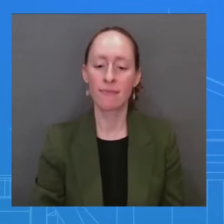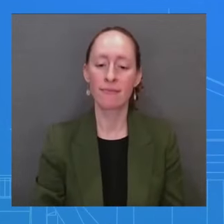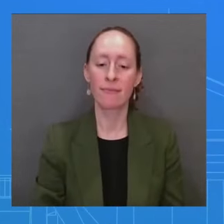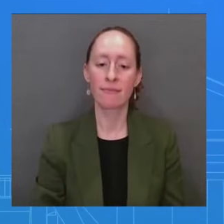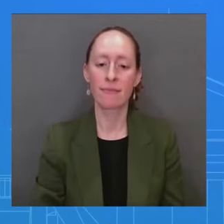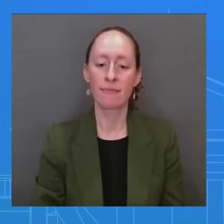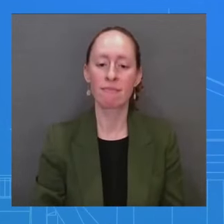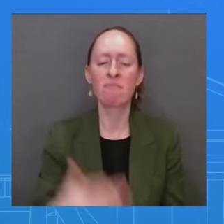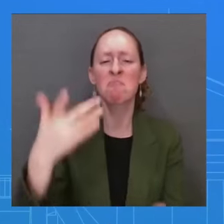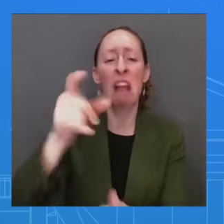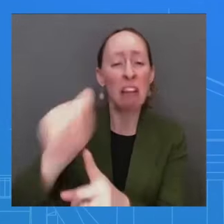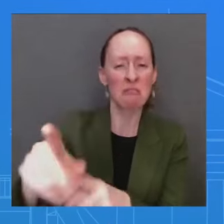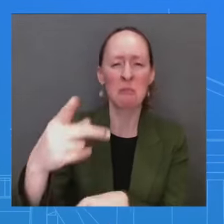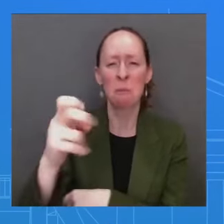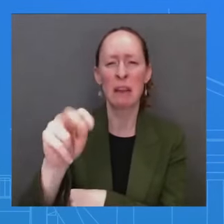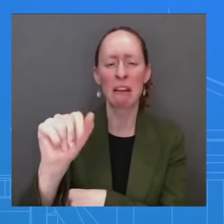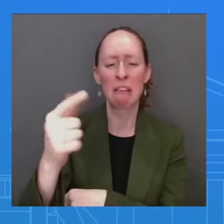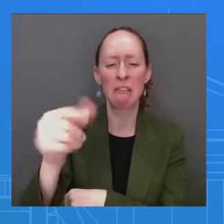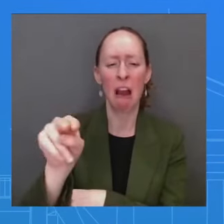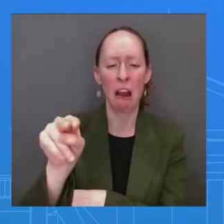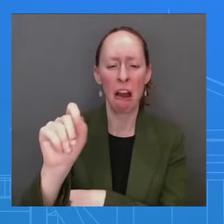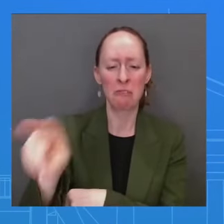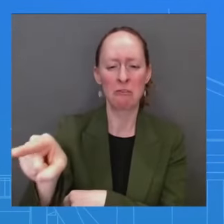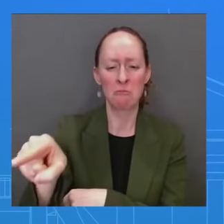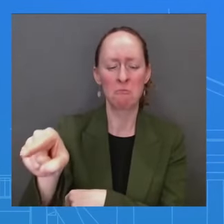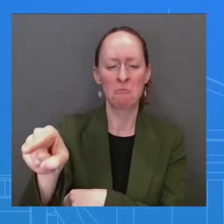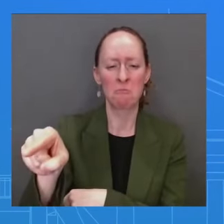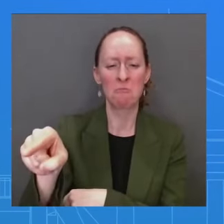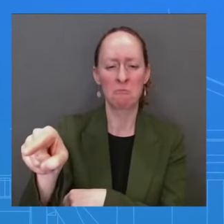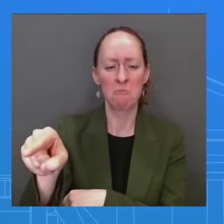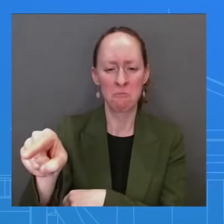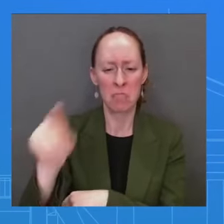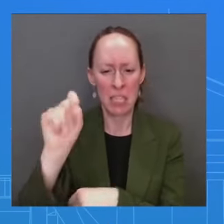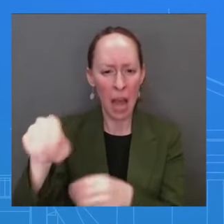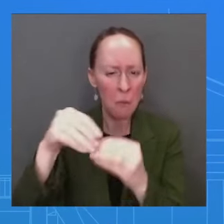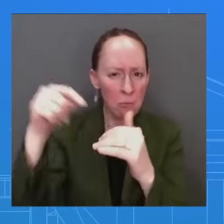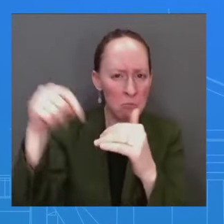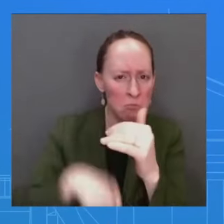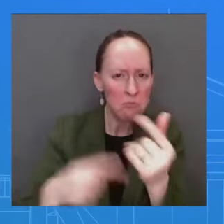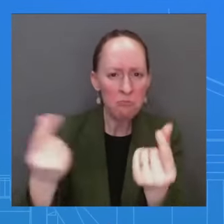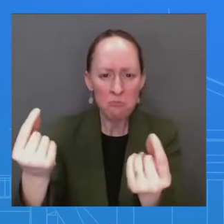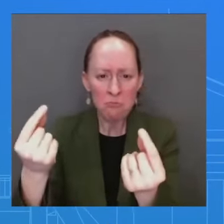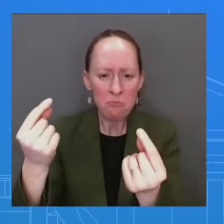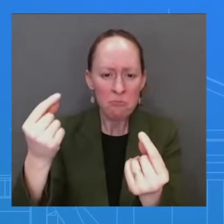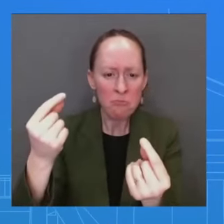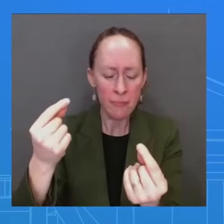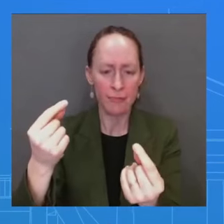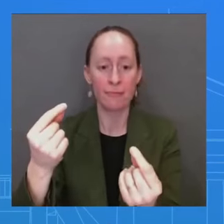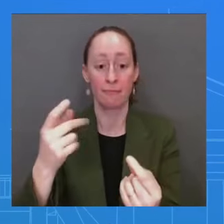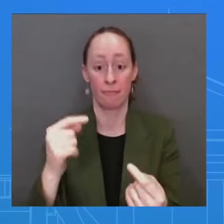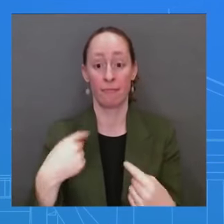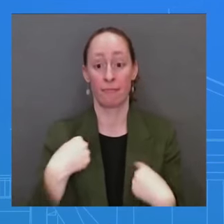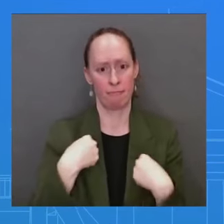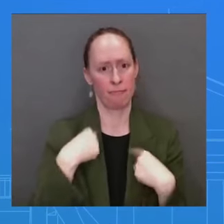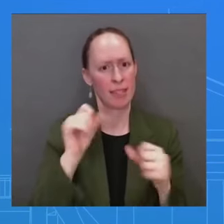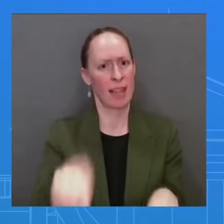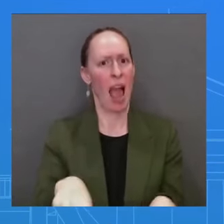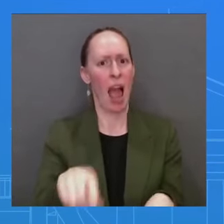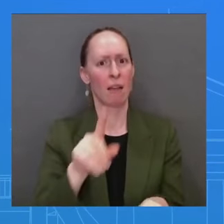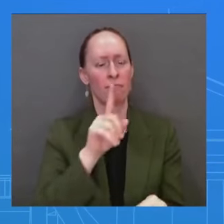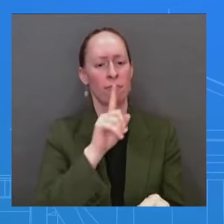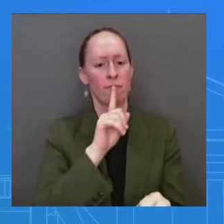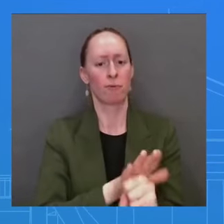flow, both publicly and inside the chain of command, but I can assure you that that throughout every step